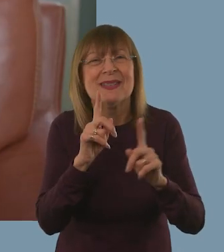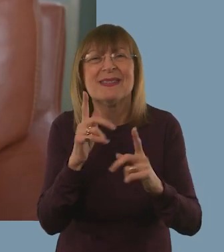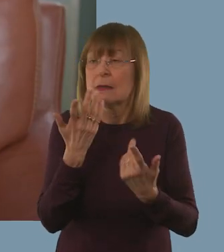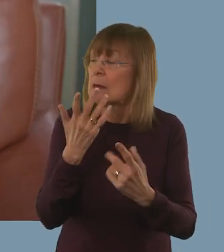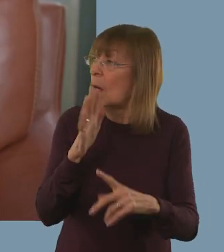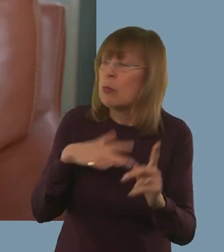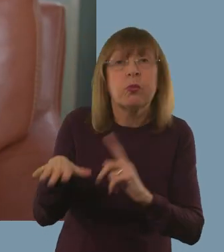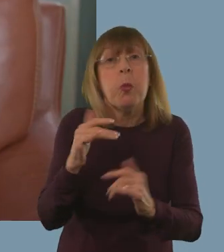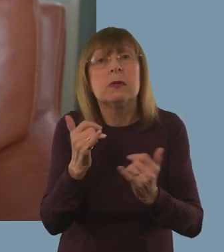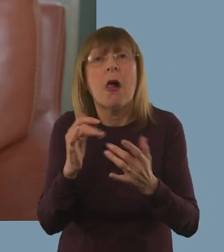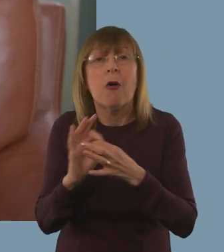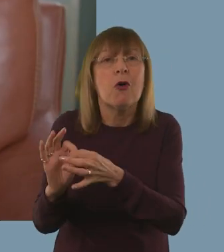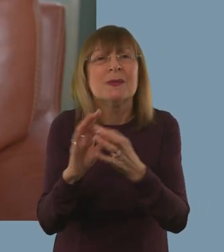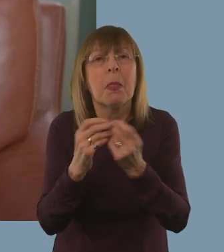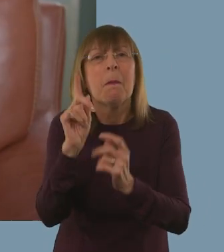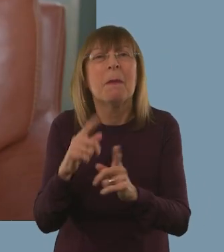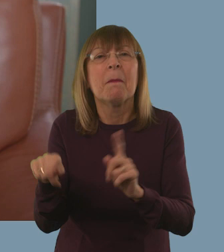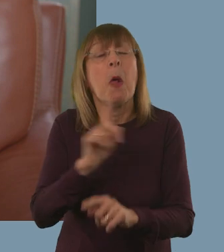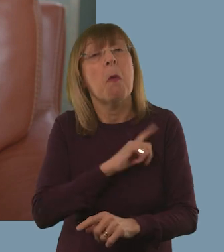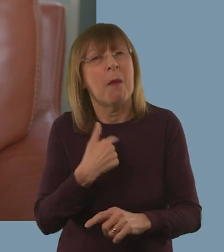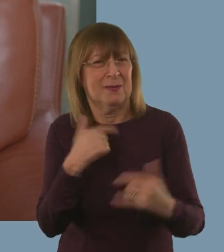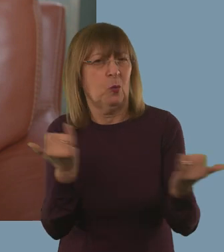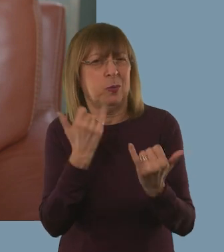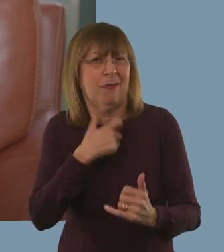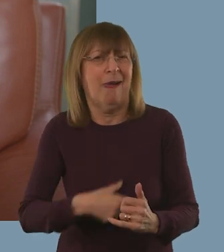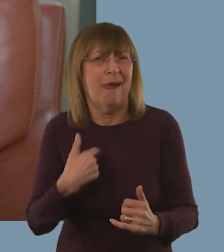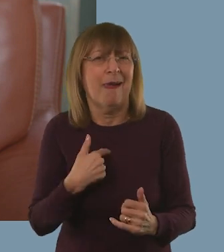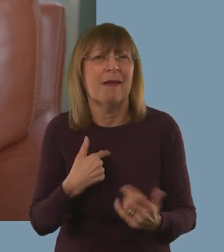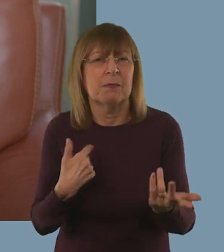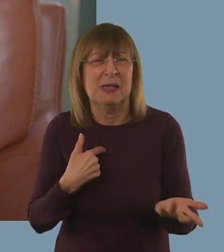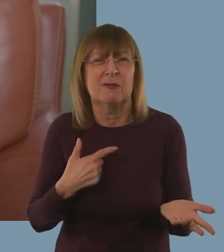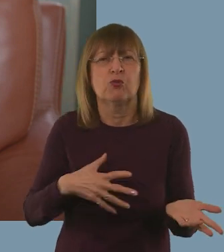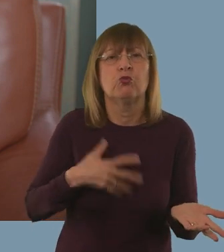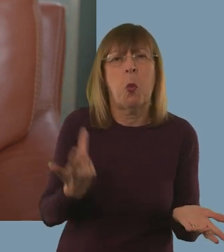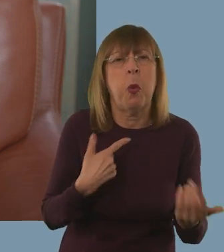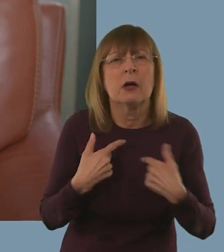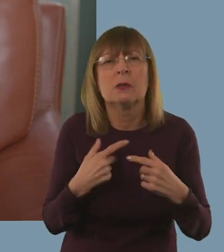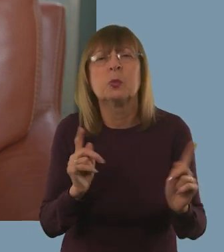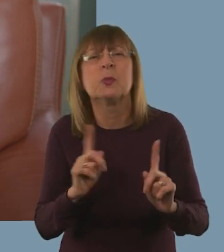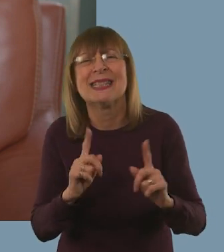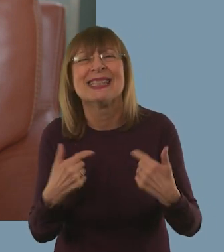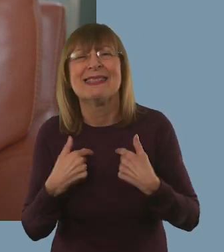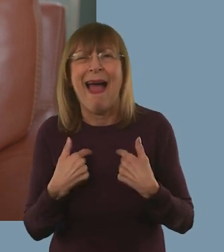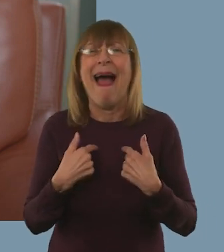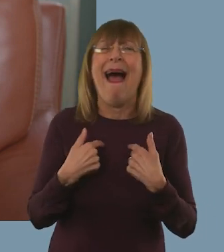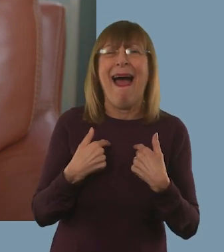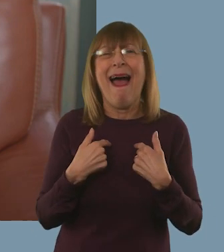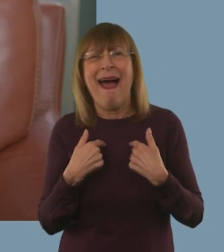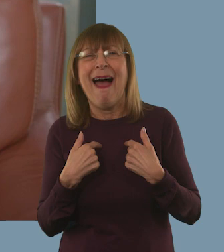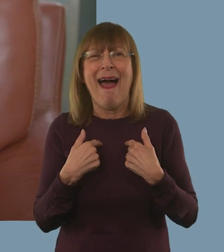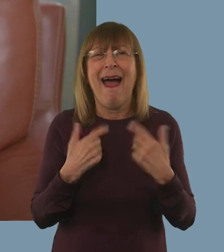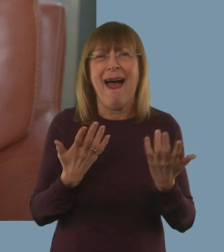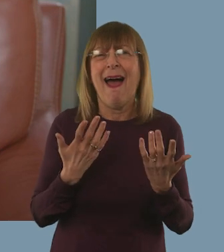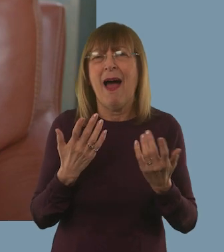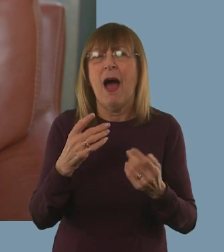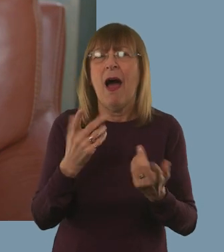was to keep social contact with people, because I'm a very social person. I didn't want